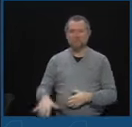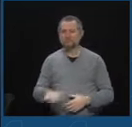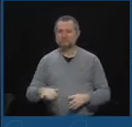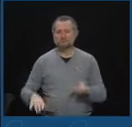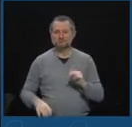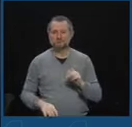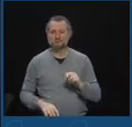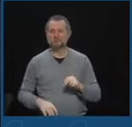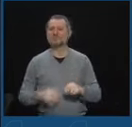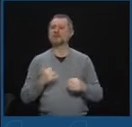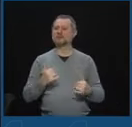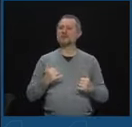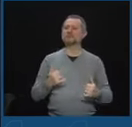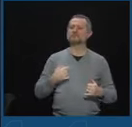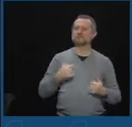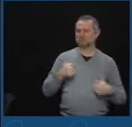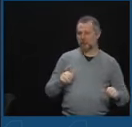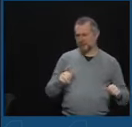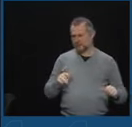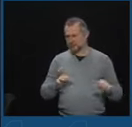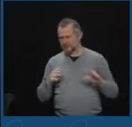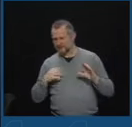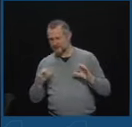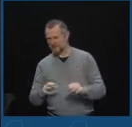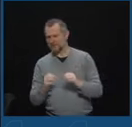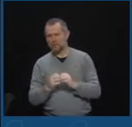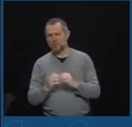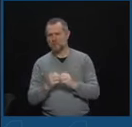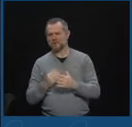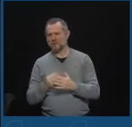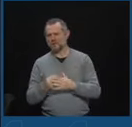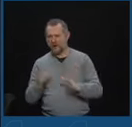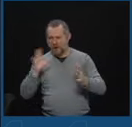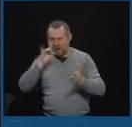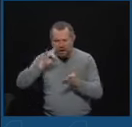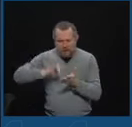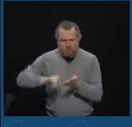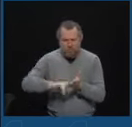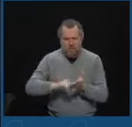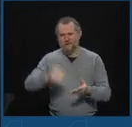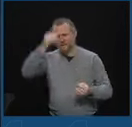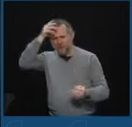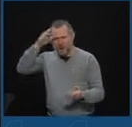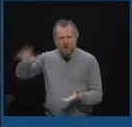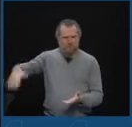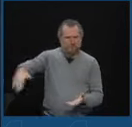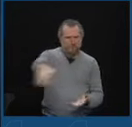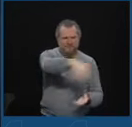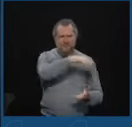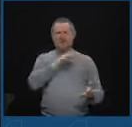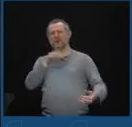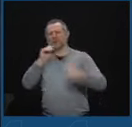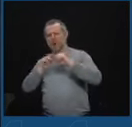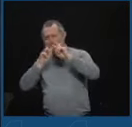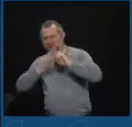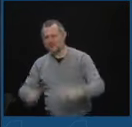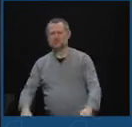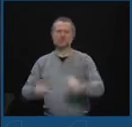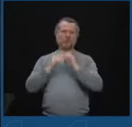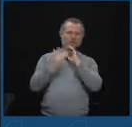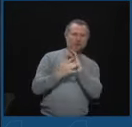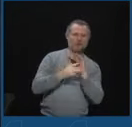the human intelligence, information gathering, analysis, and using technology is another way we're going to continue